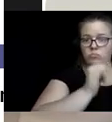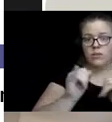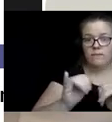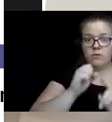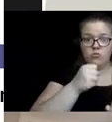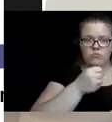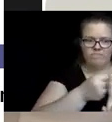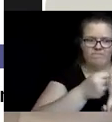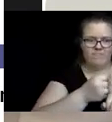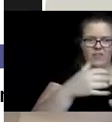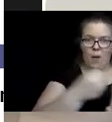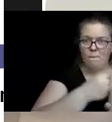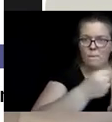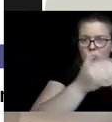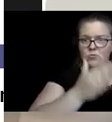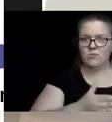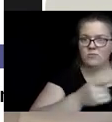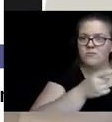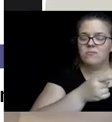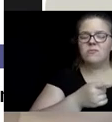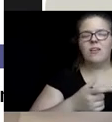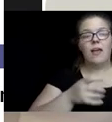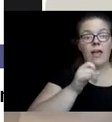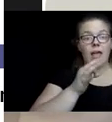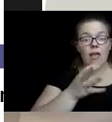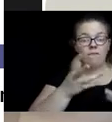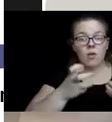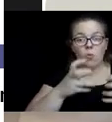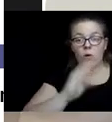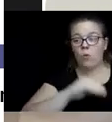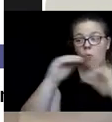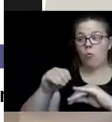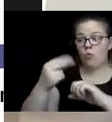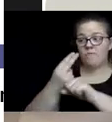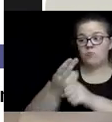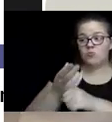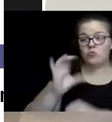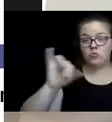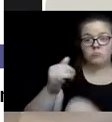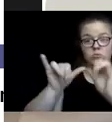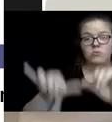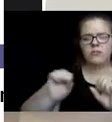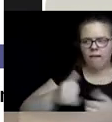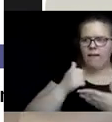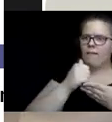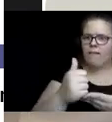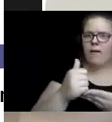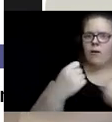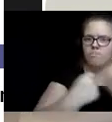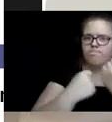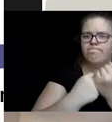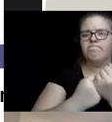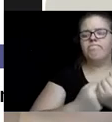them? If they do want to move and utilize the criminal justice system, we can help them with that. We can help